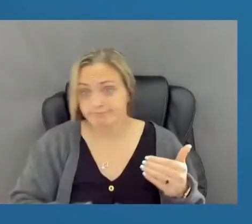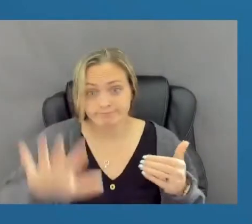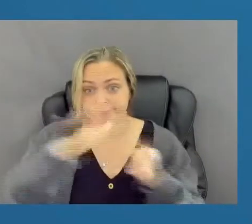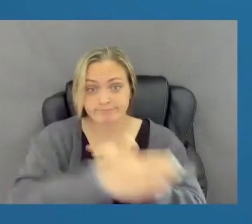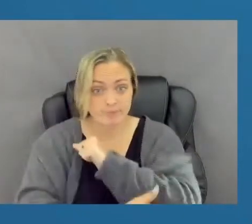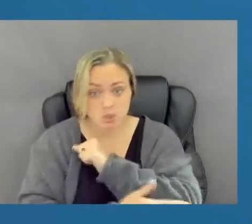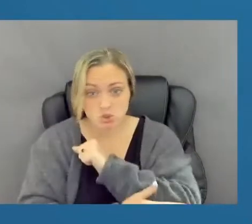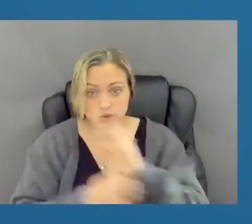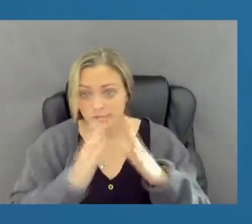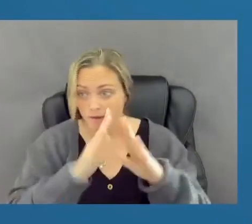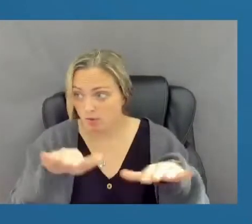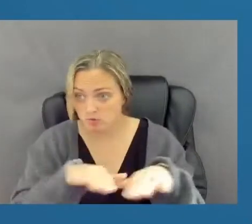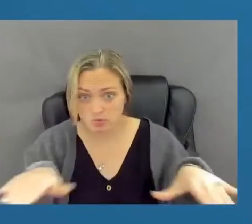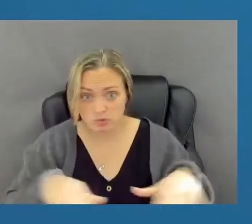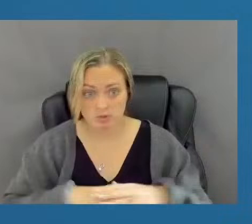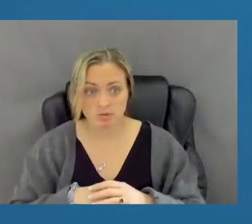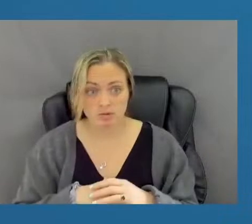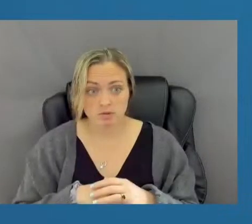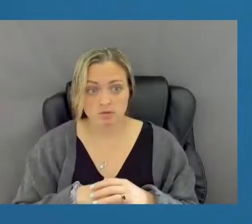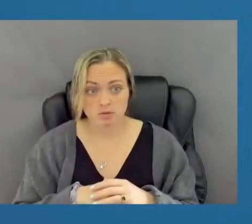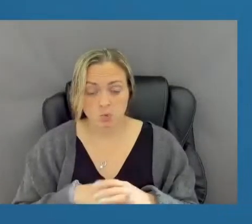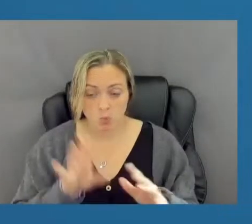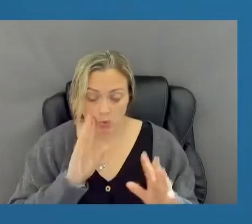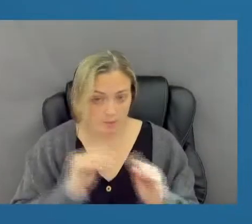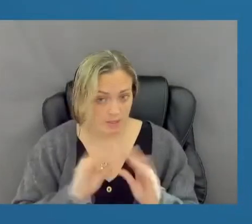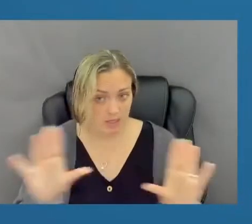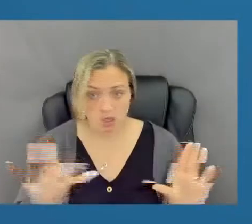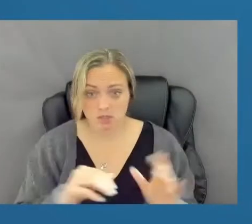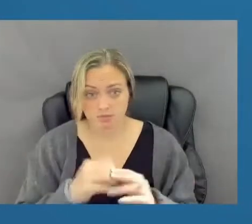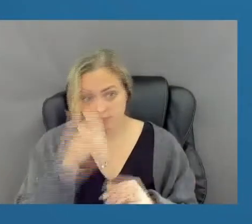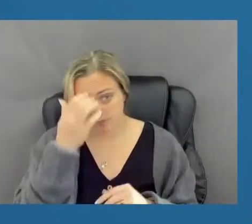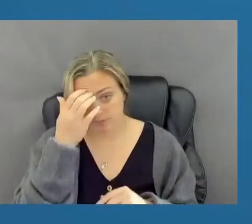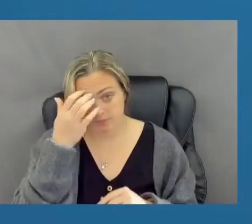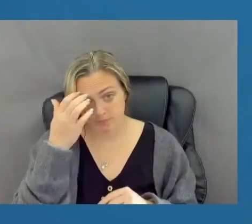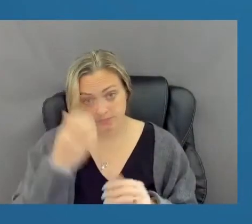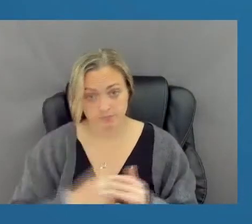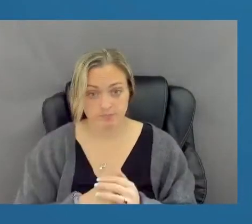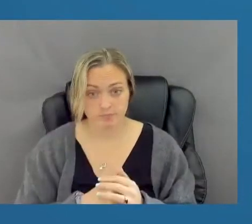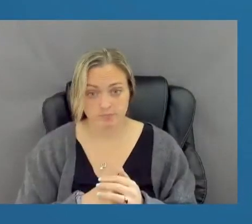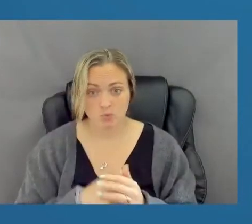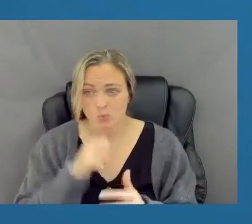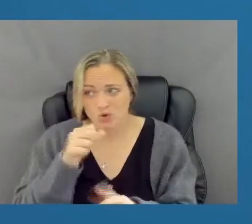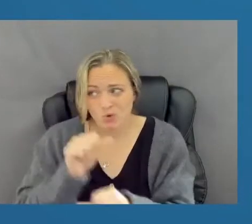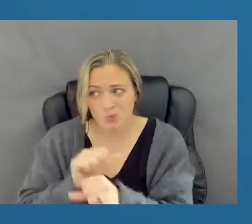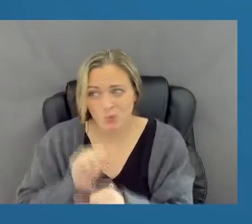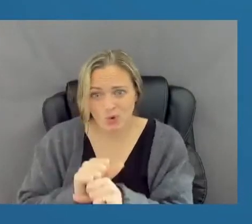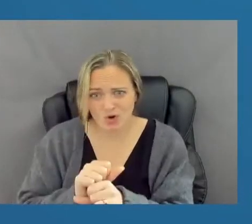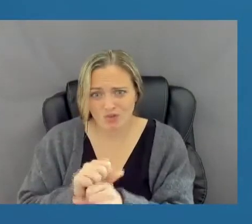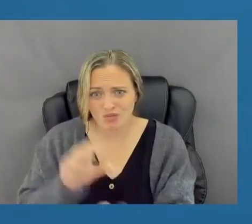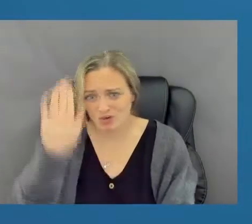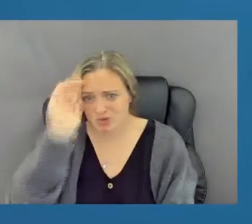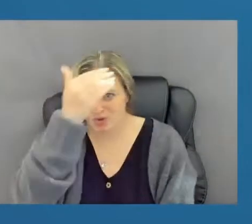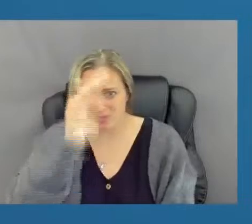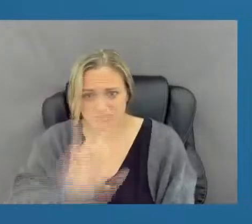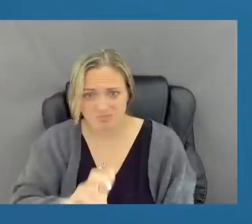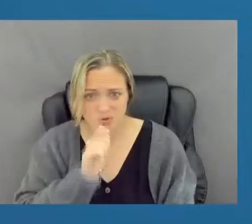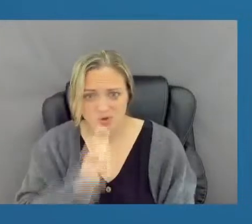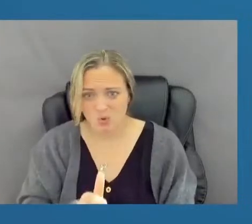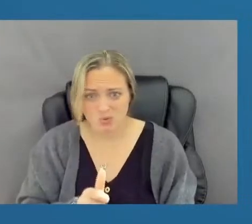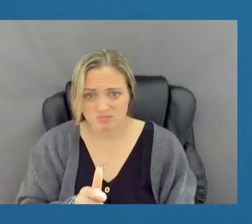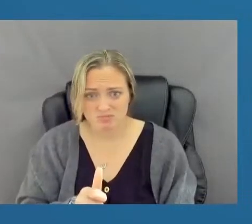floor, we make clear we don't work for Donald Trump, we don't work for the extremists, we work for the American